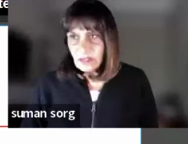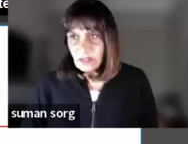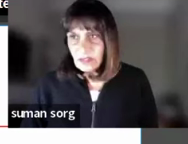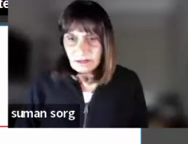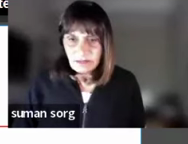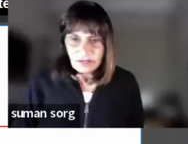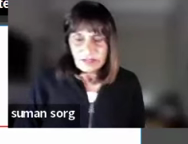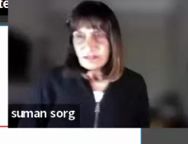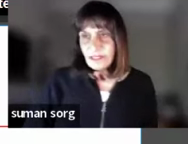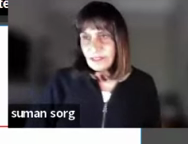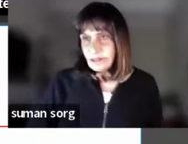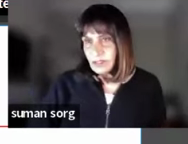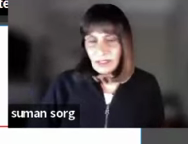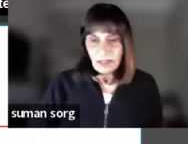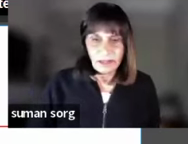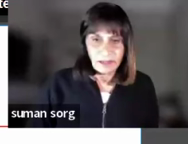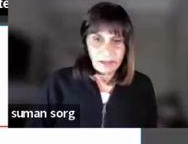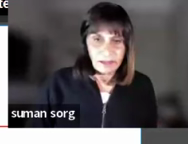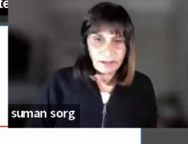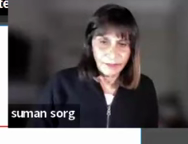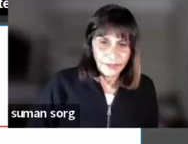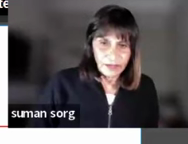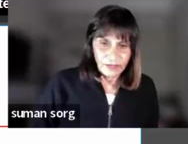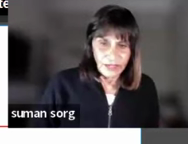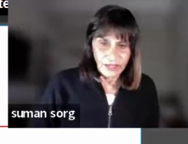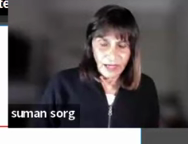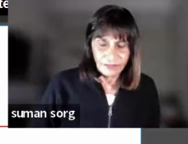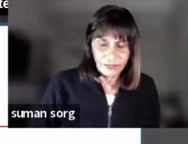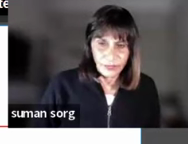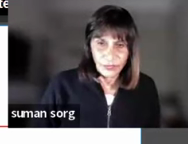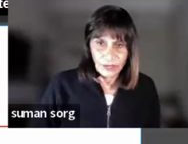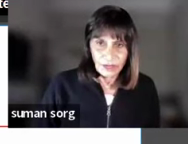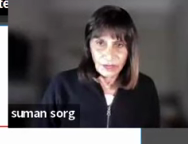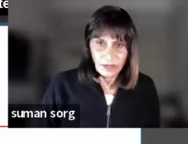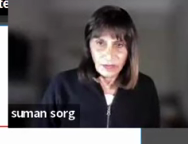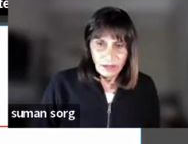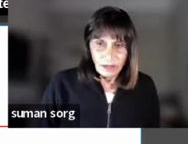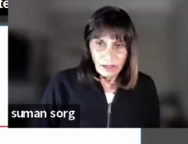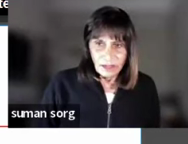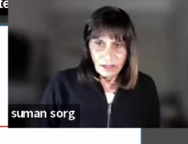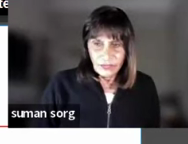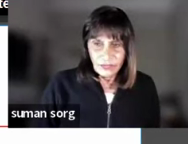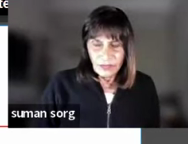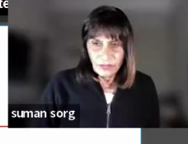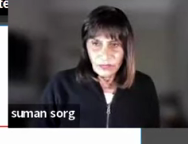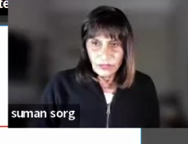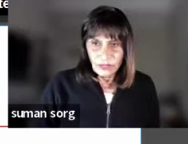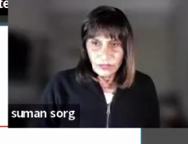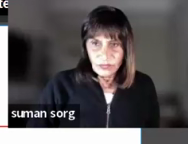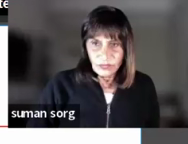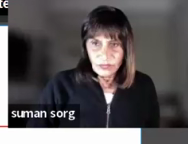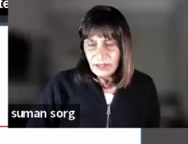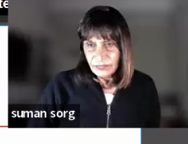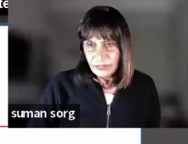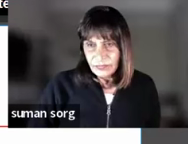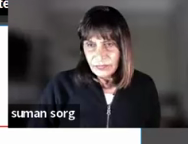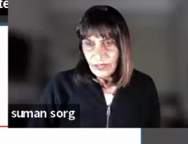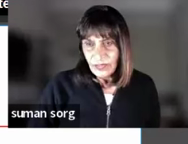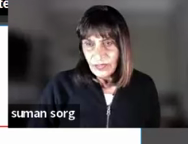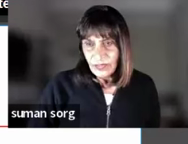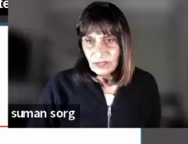the building services like loading and staff support. And to the